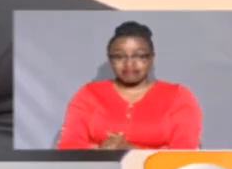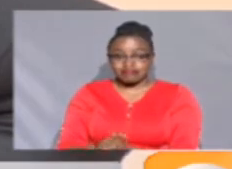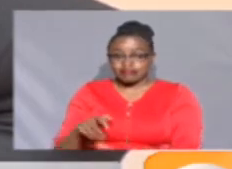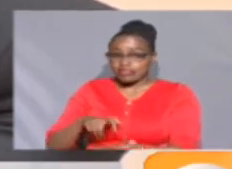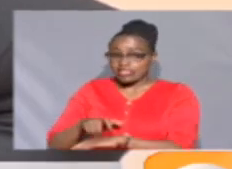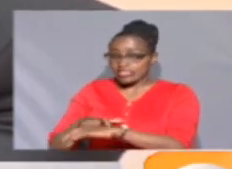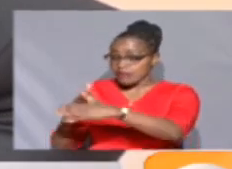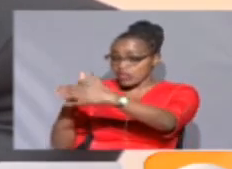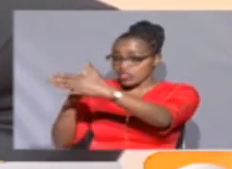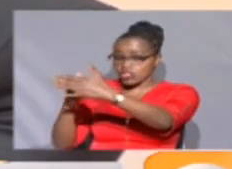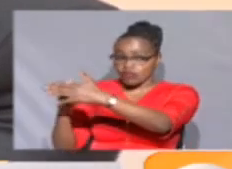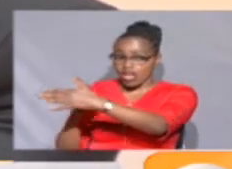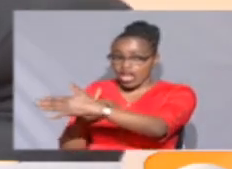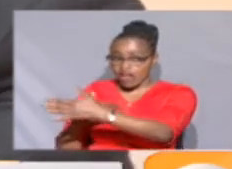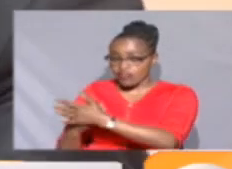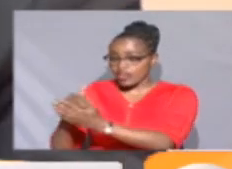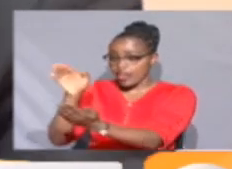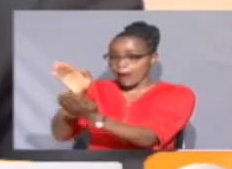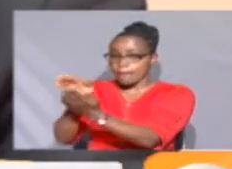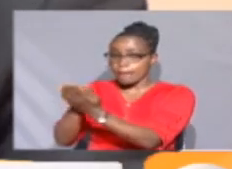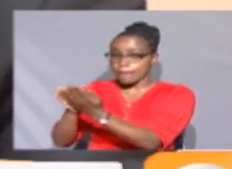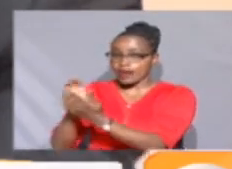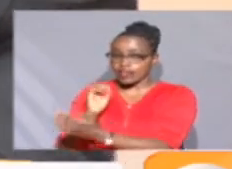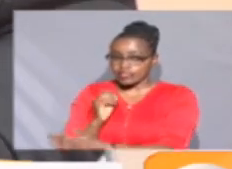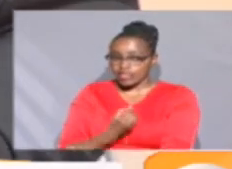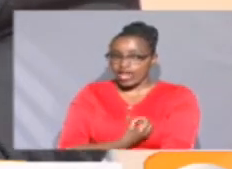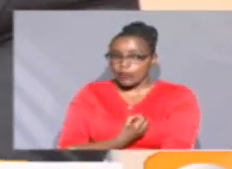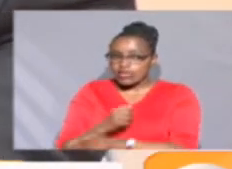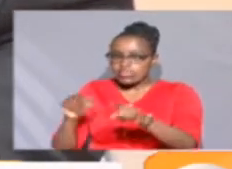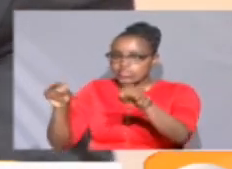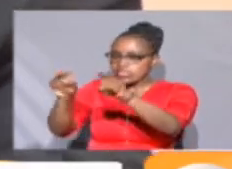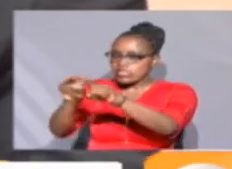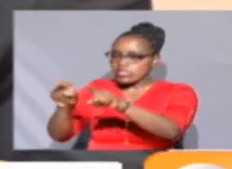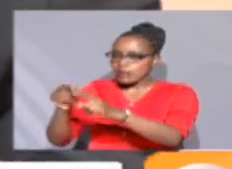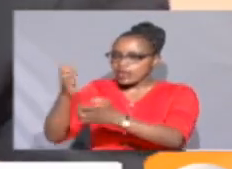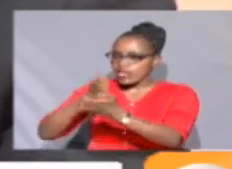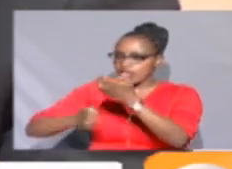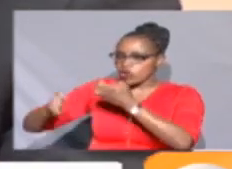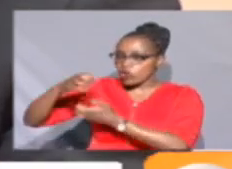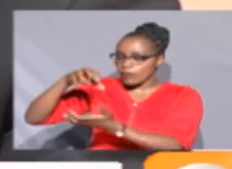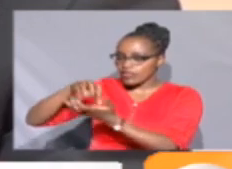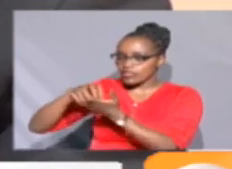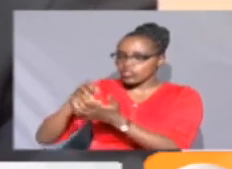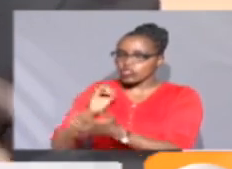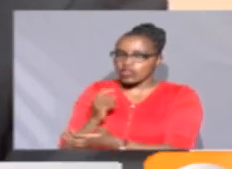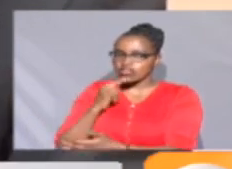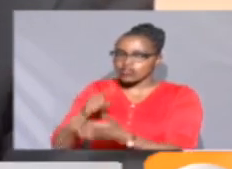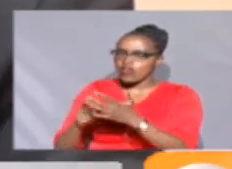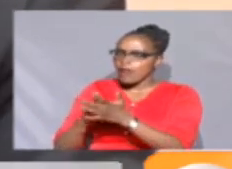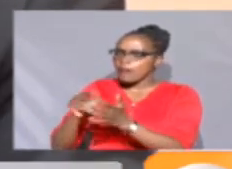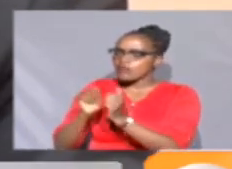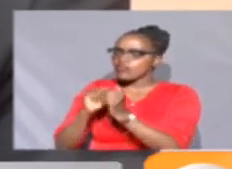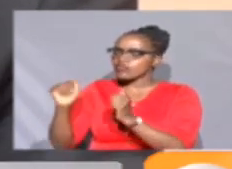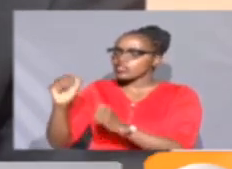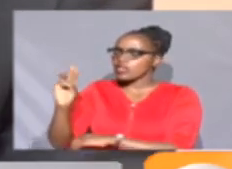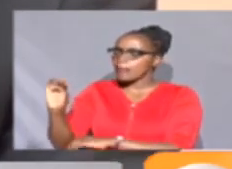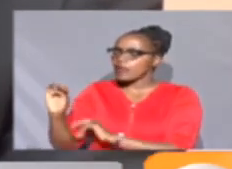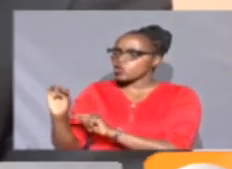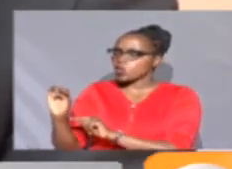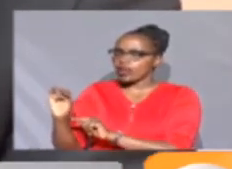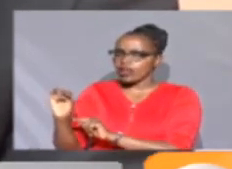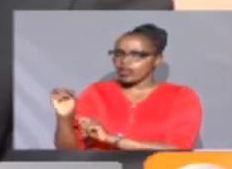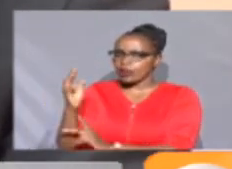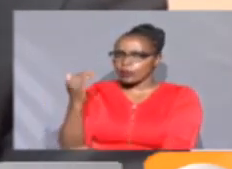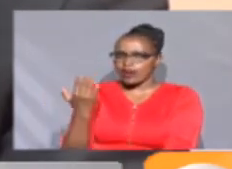the restrictions we have around our bank and our economic situation, you are told, pay 15 million.